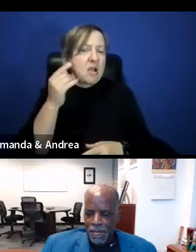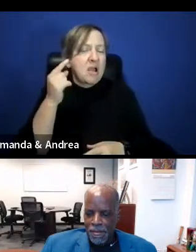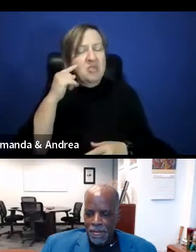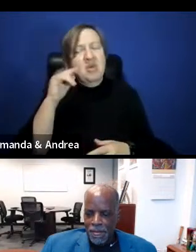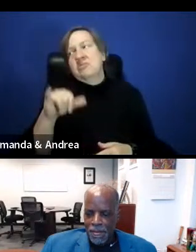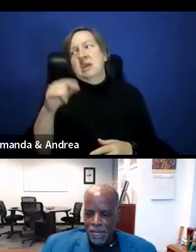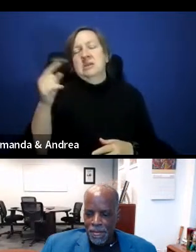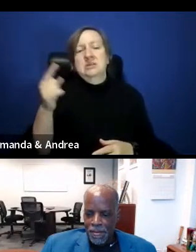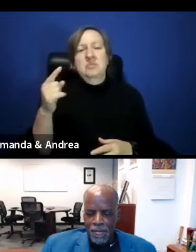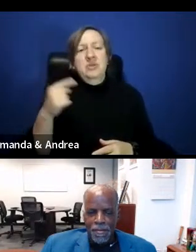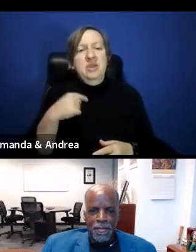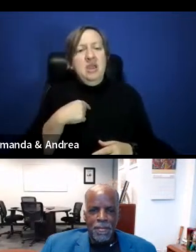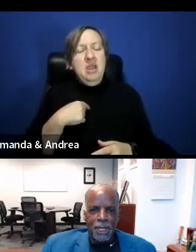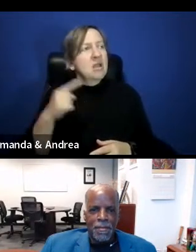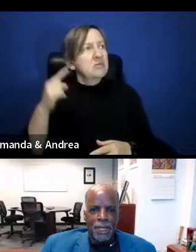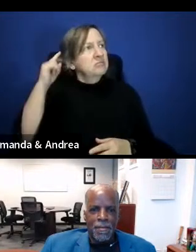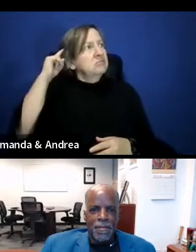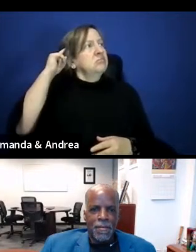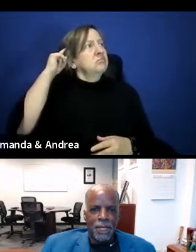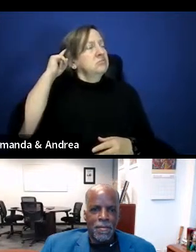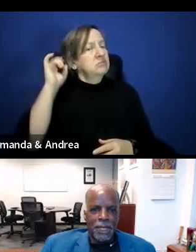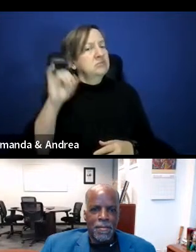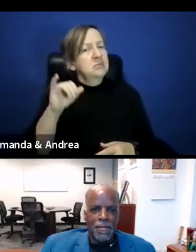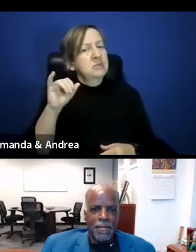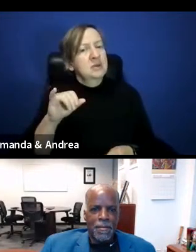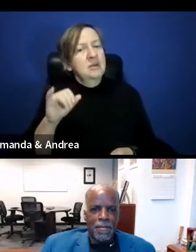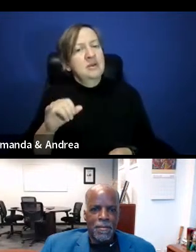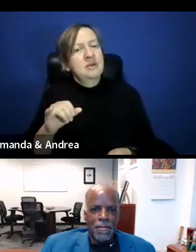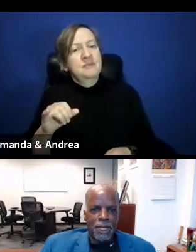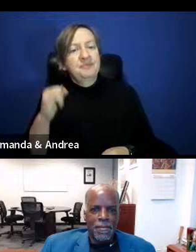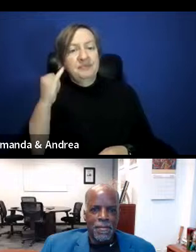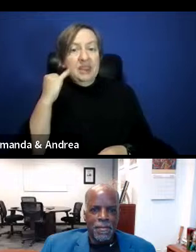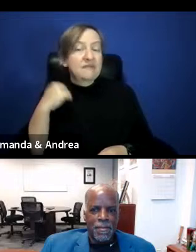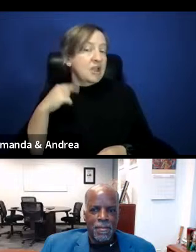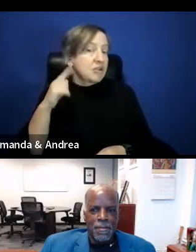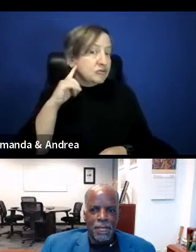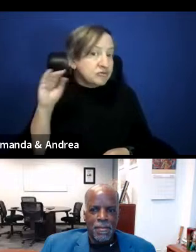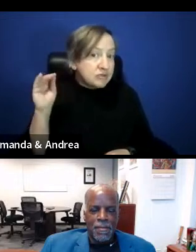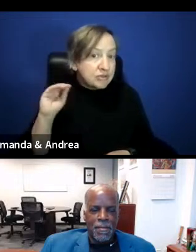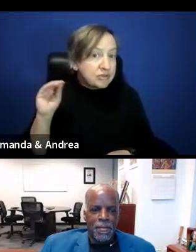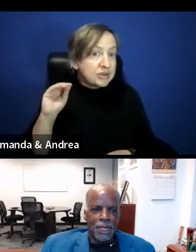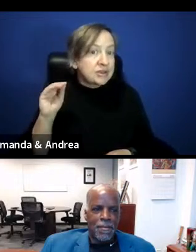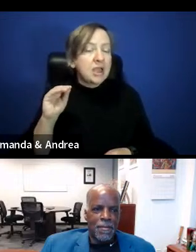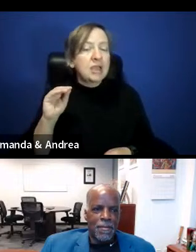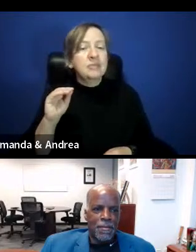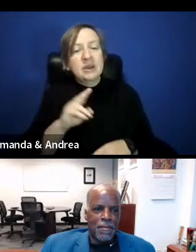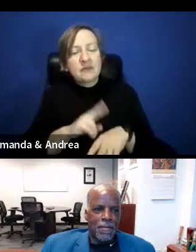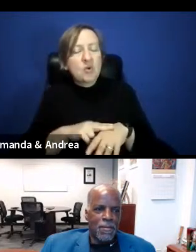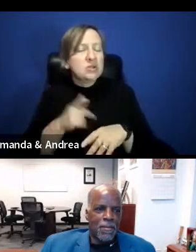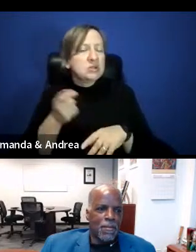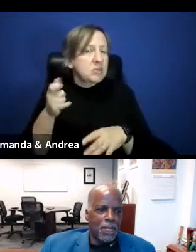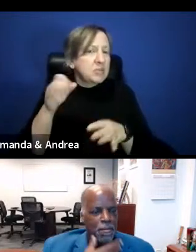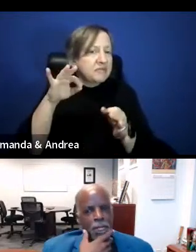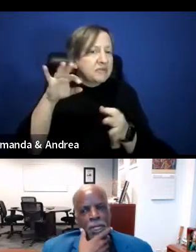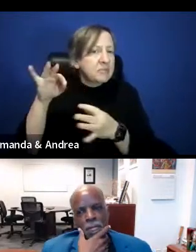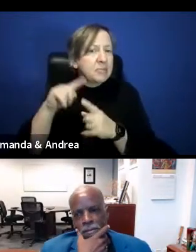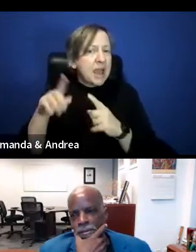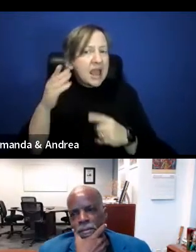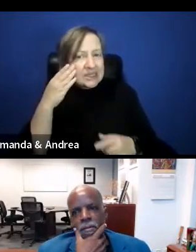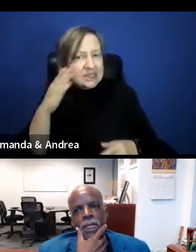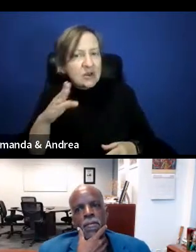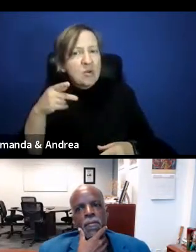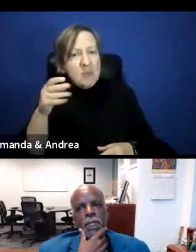this is something that I took away from that. And had I not heard about it, I mean, sure, there's been inklings of it, but I didn't know that there was a public comment